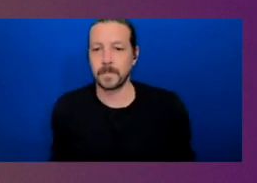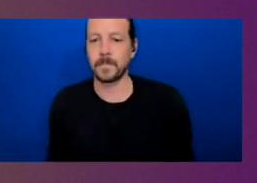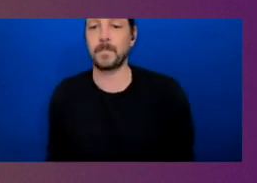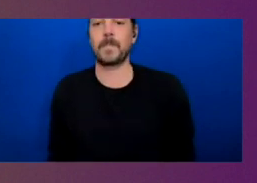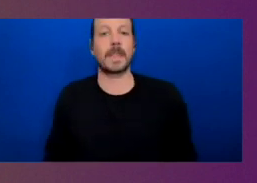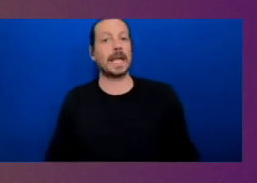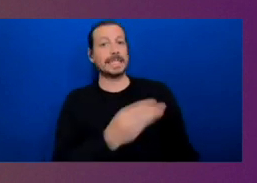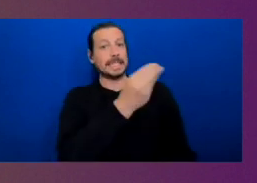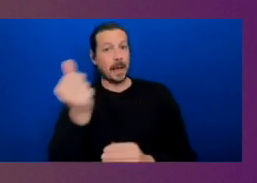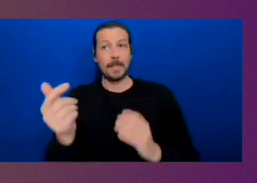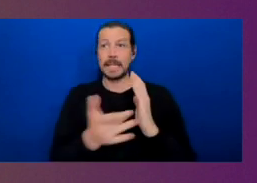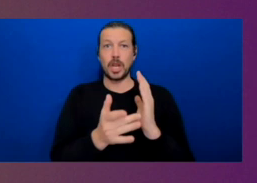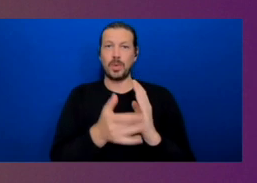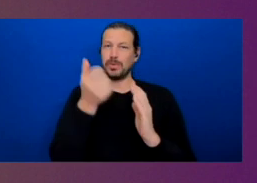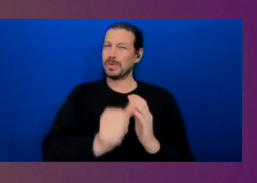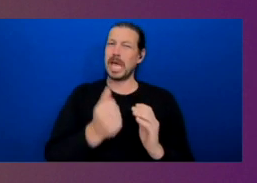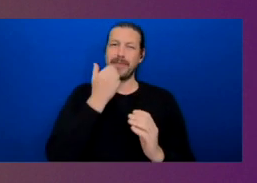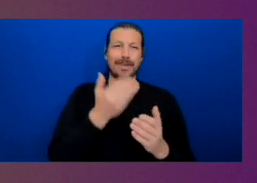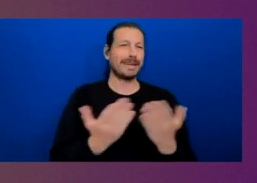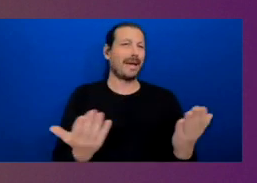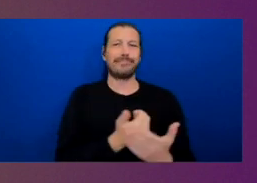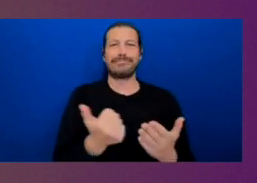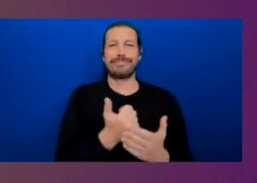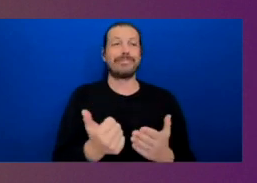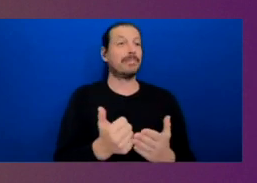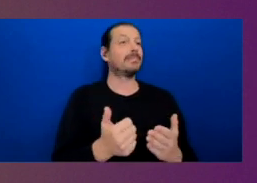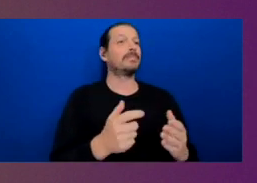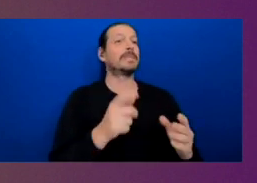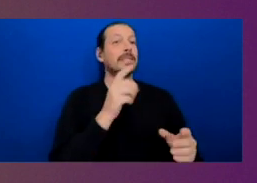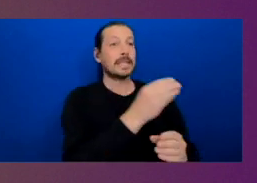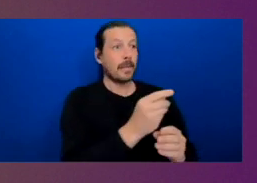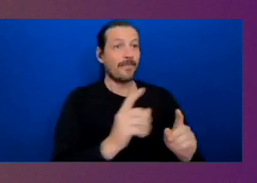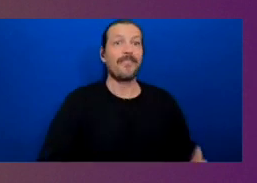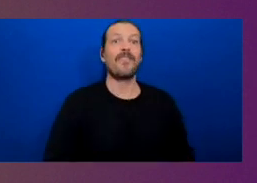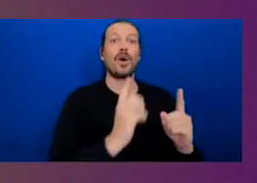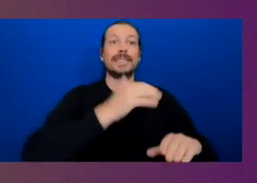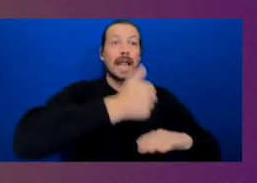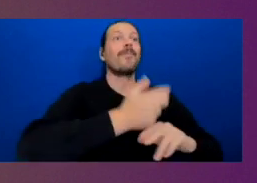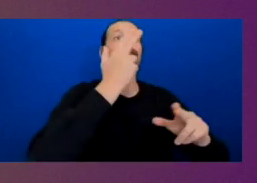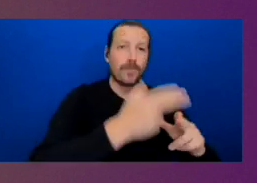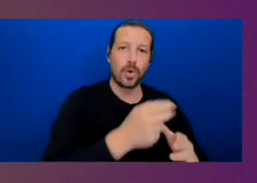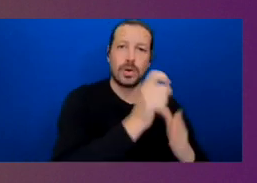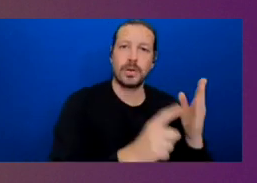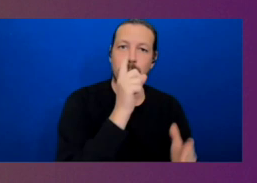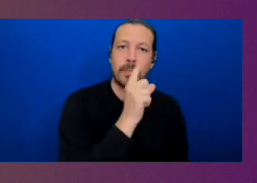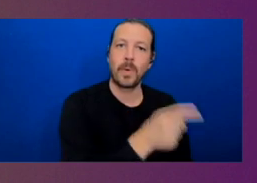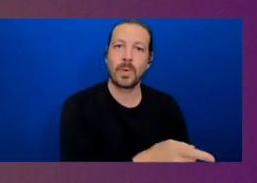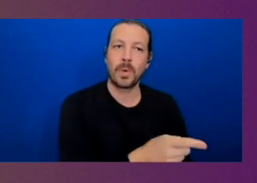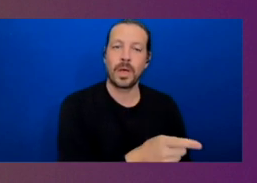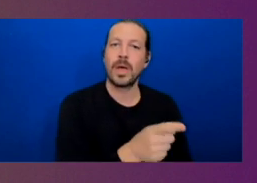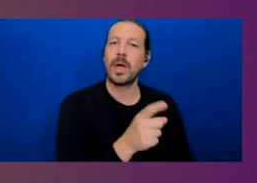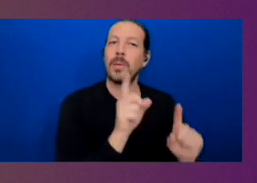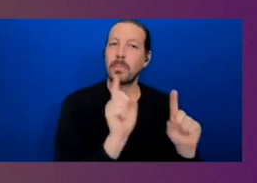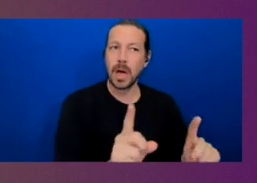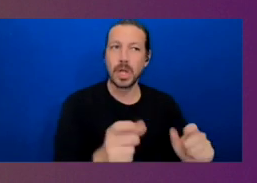we use all day, every day, were first designed for people with disability, but ended up being used beyond the disability